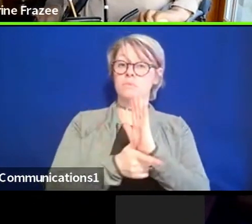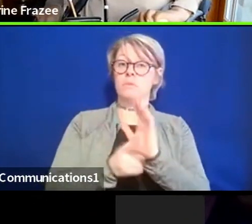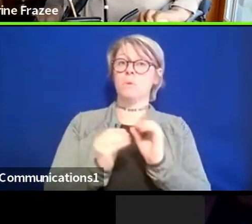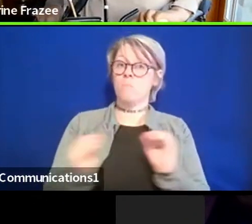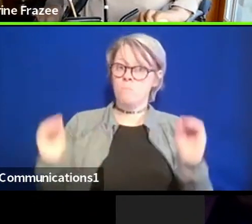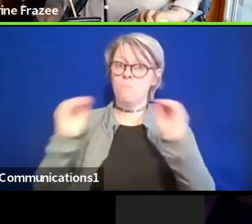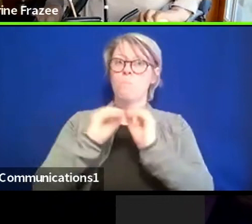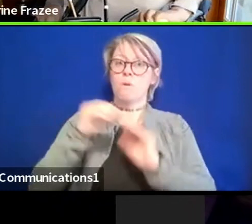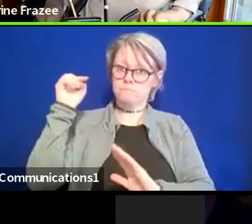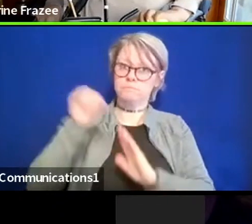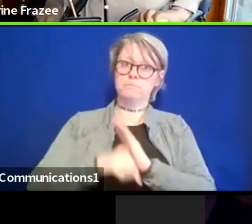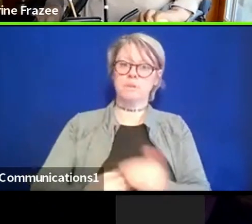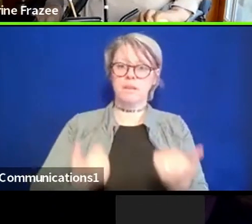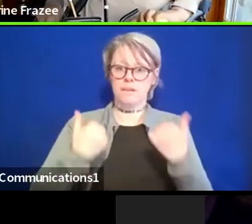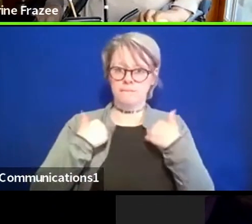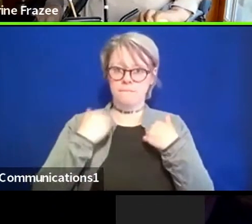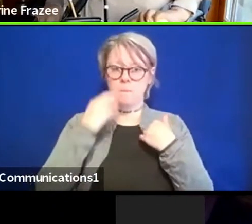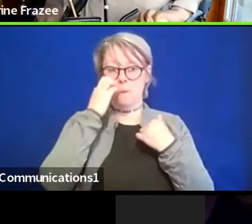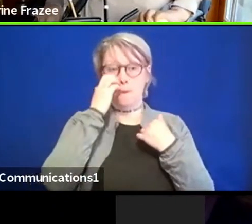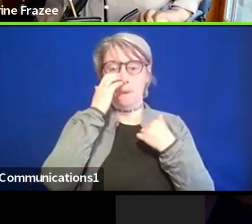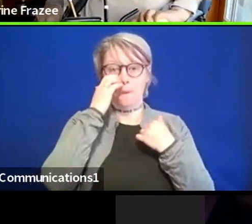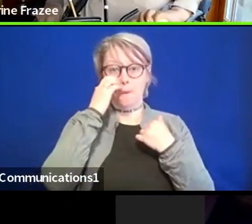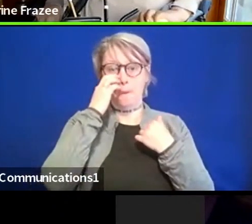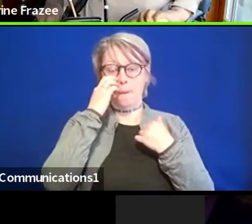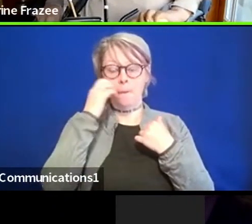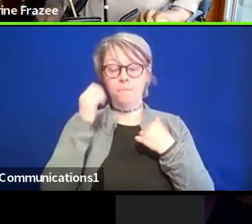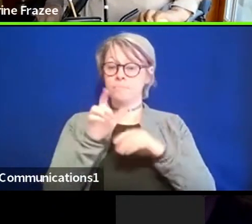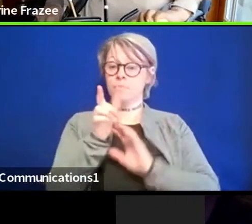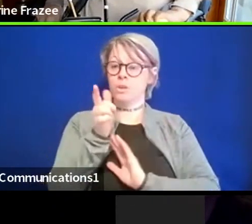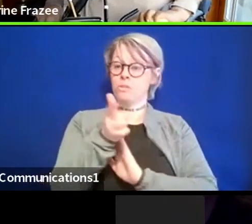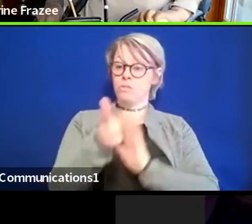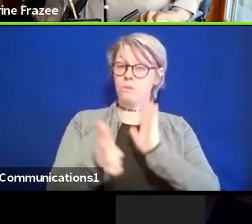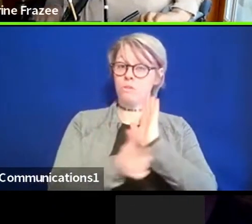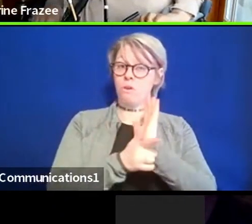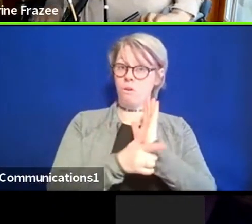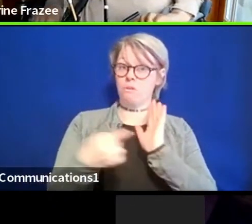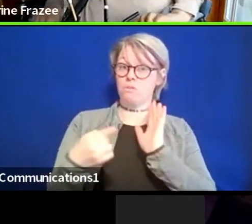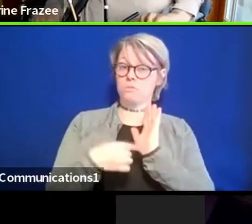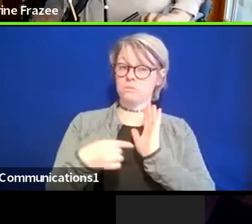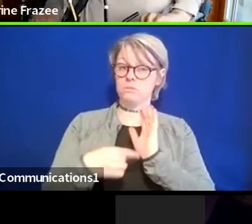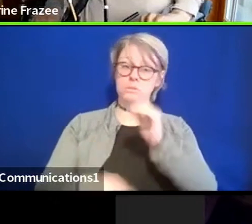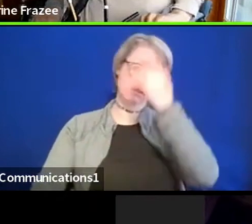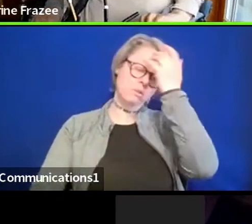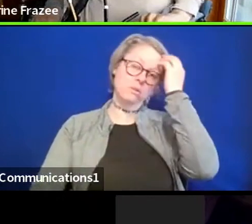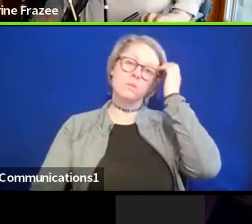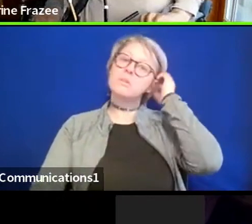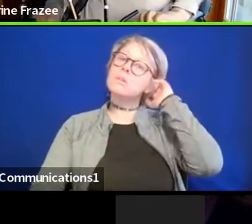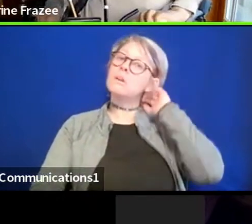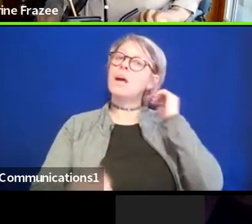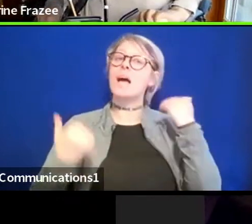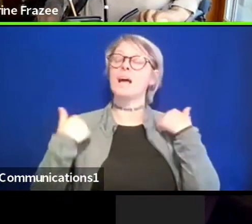further. And if you think about the law this way, we have a criminal